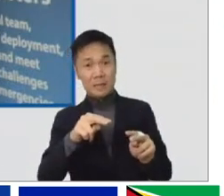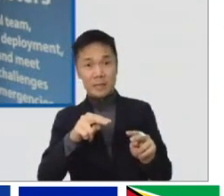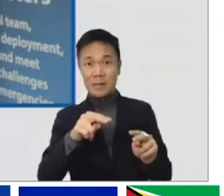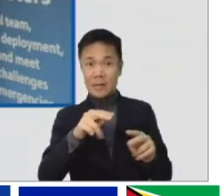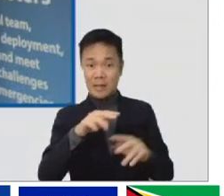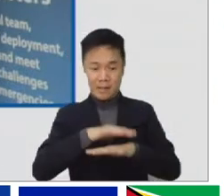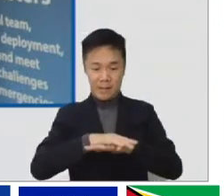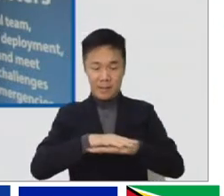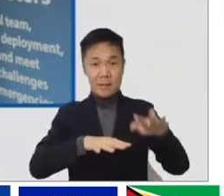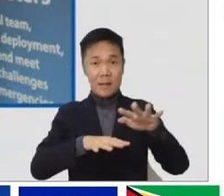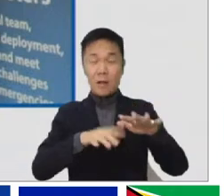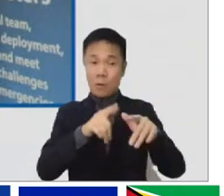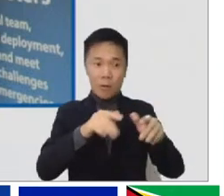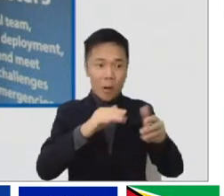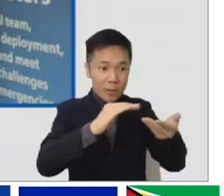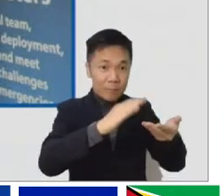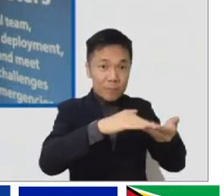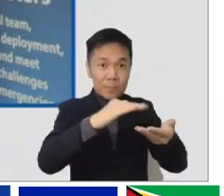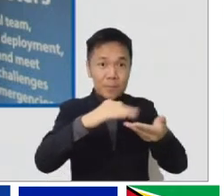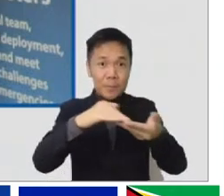on risk